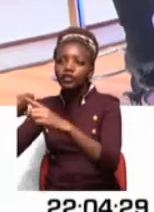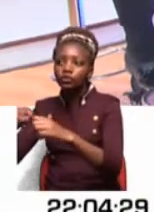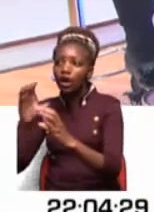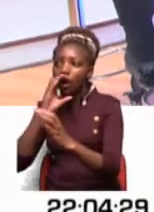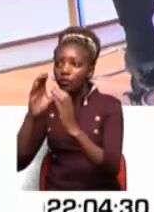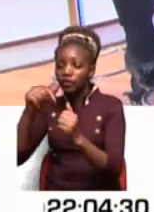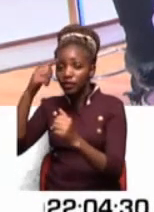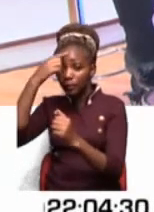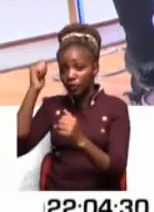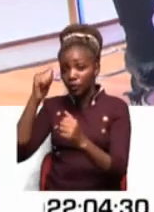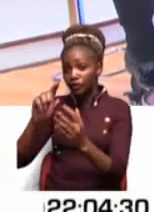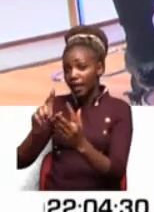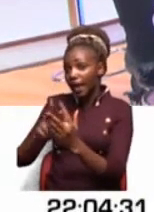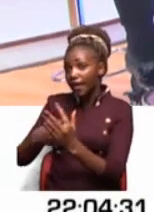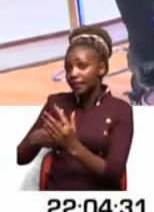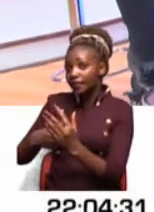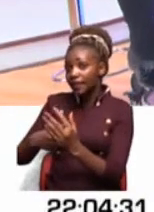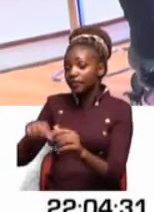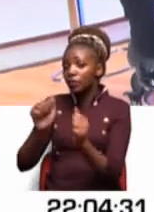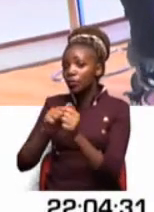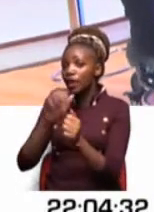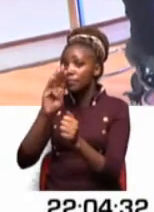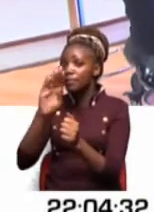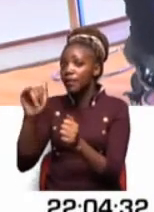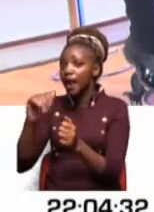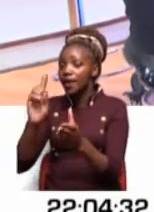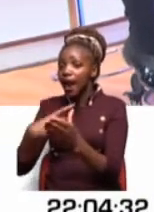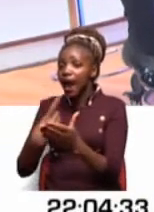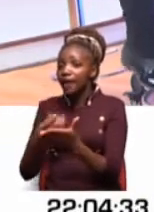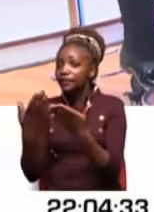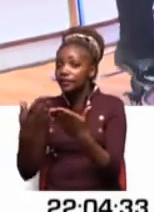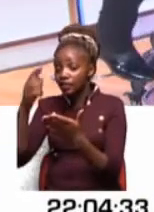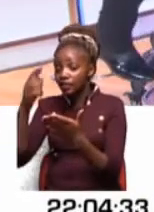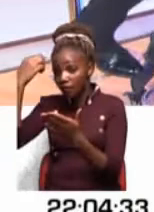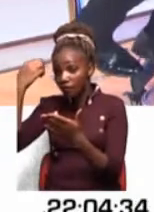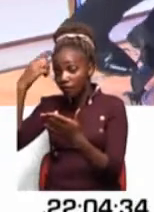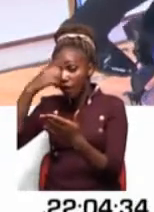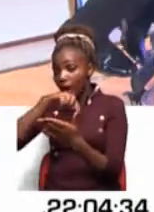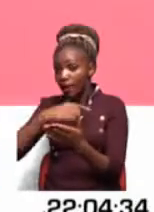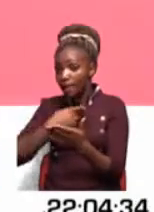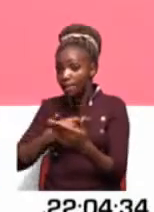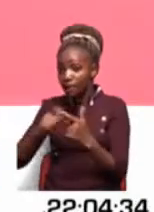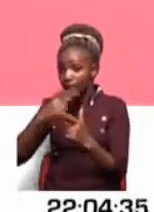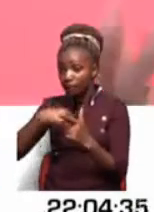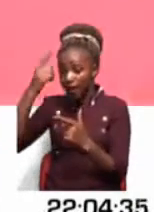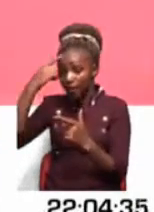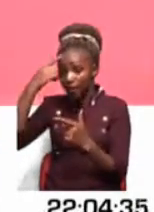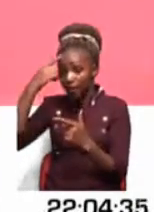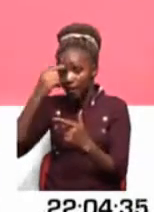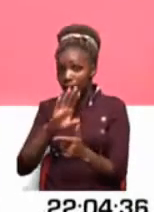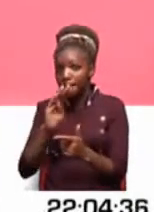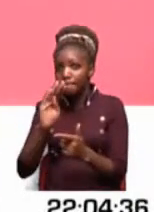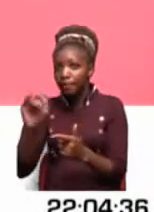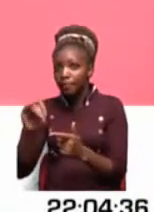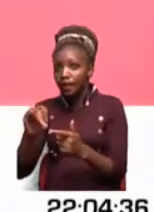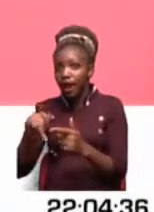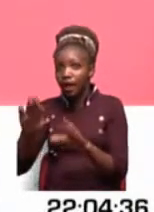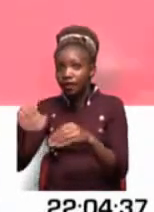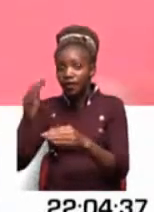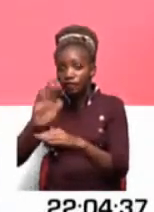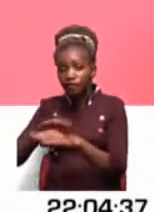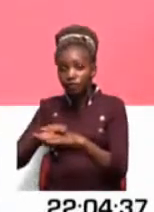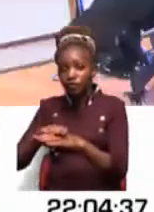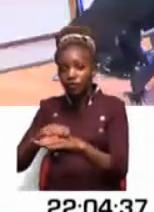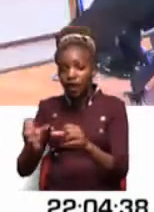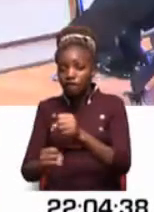didn't start with BBI. Uh-huh. It's been there for a while, but I think the BBI just, you know, brought a clearer framework within which